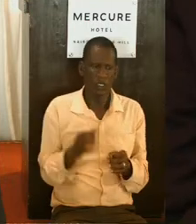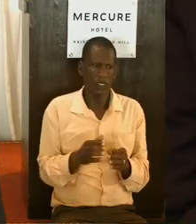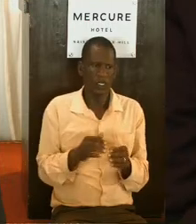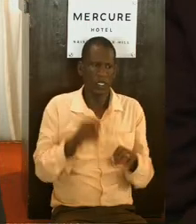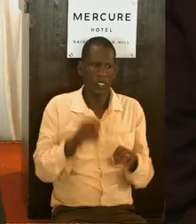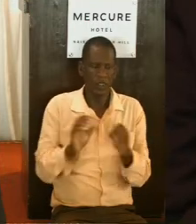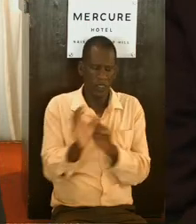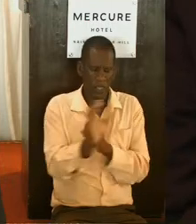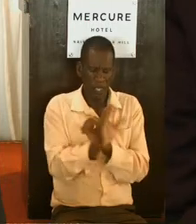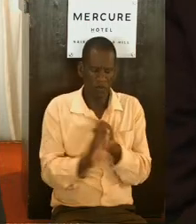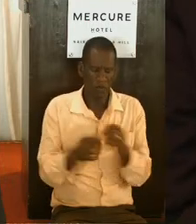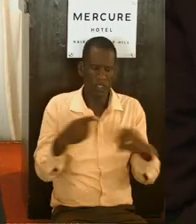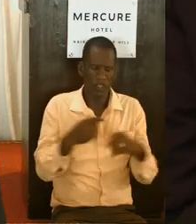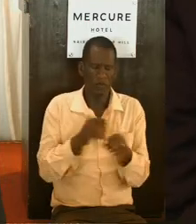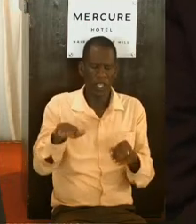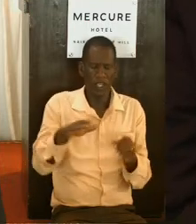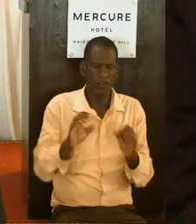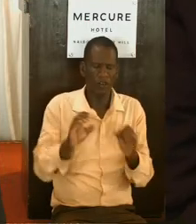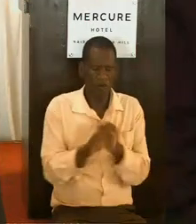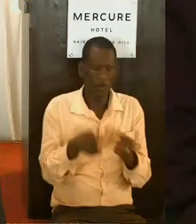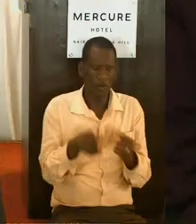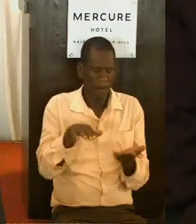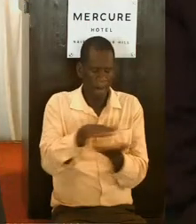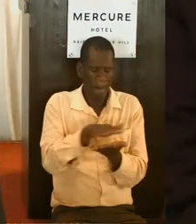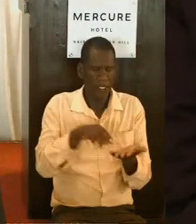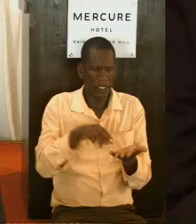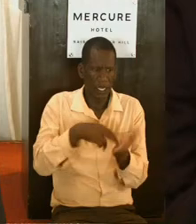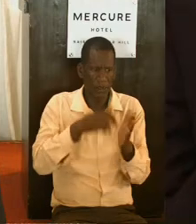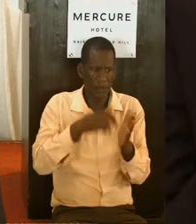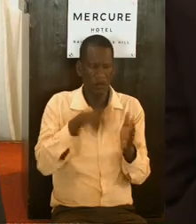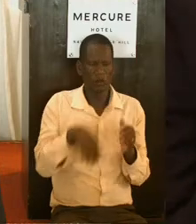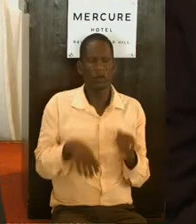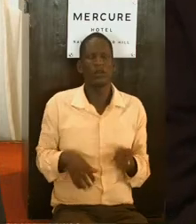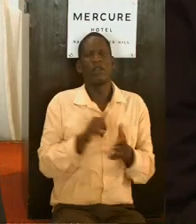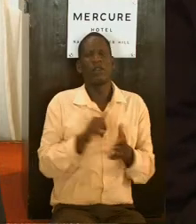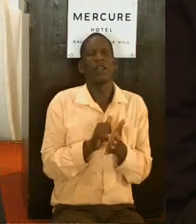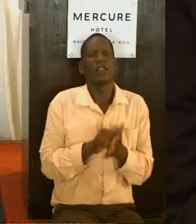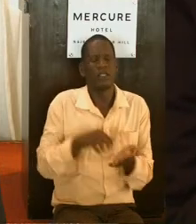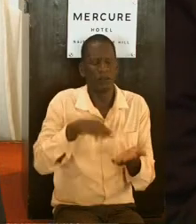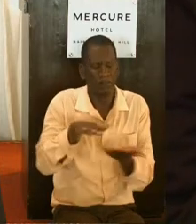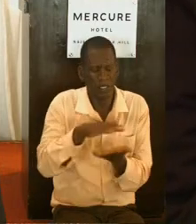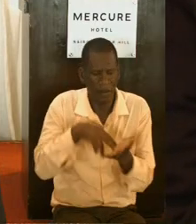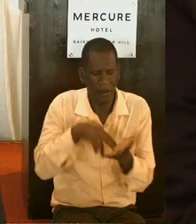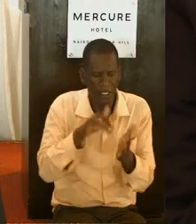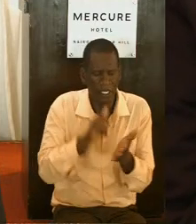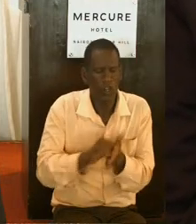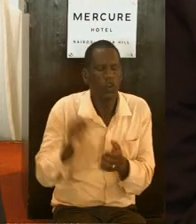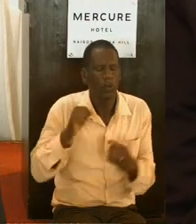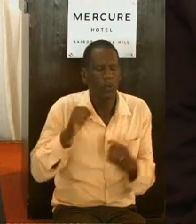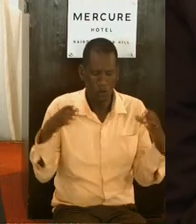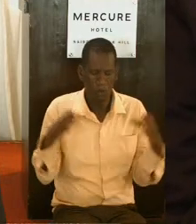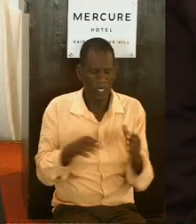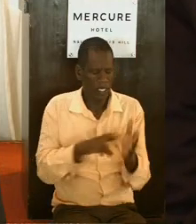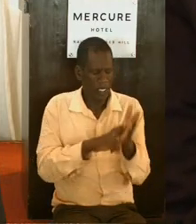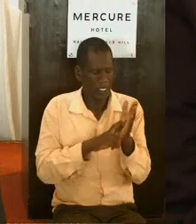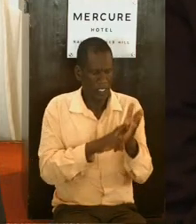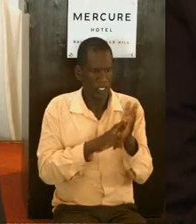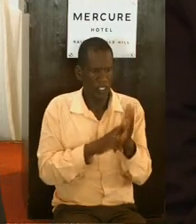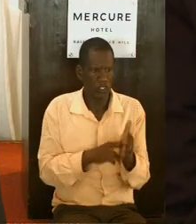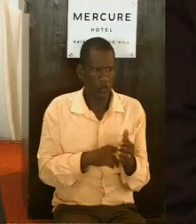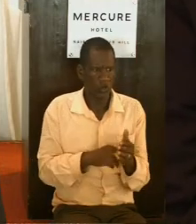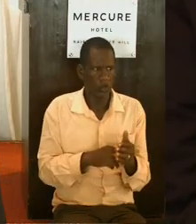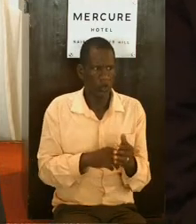across the country that basically tells you that political parties registration